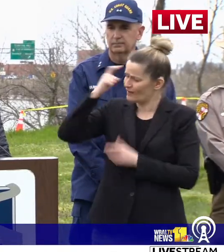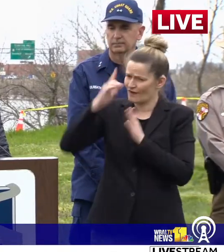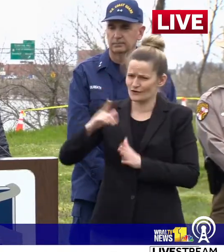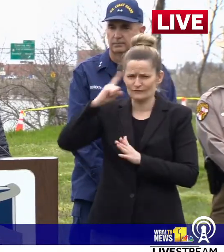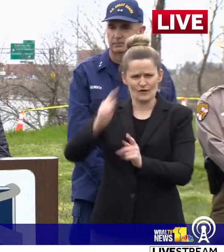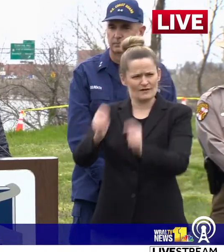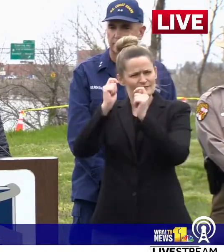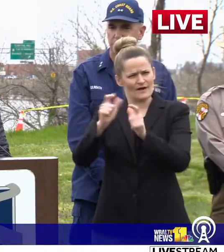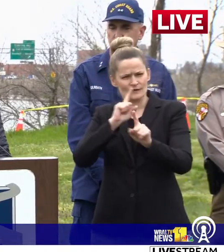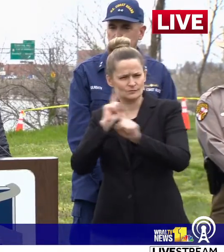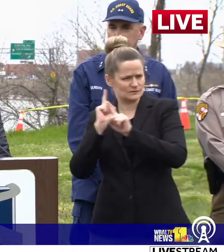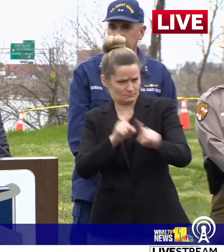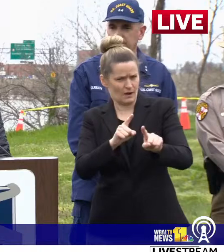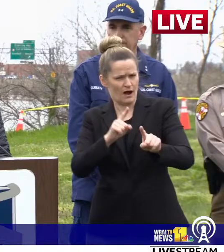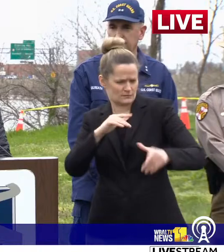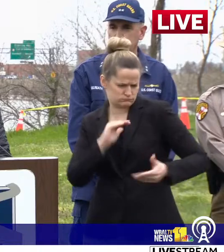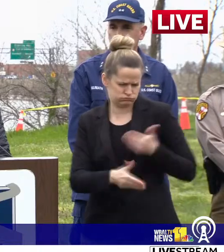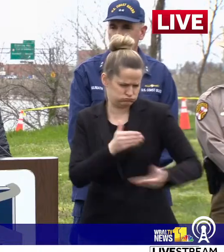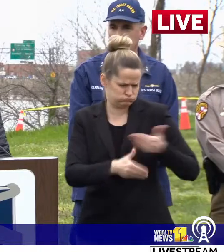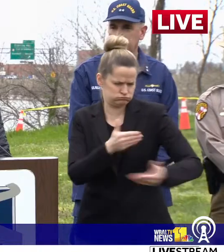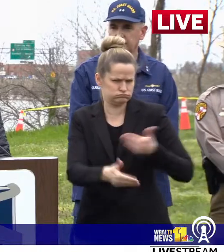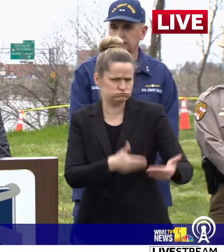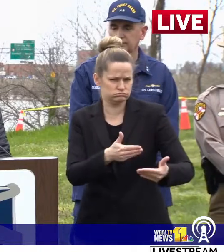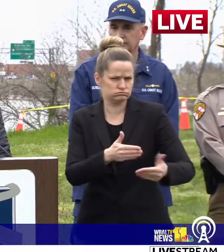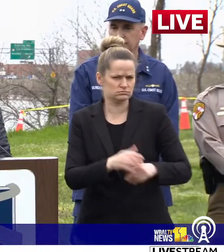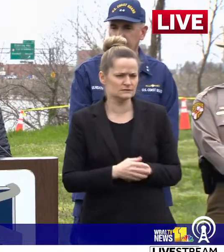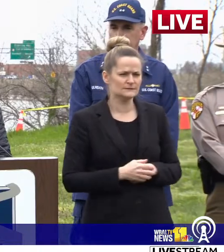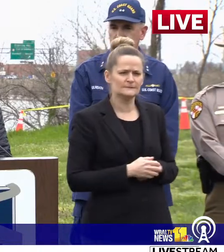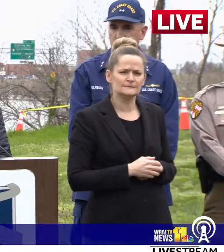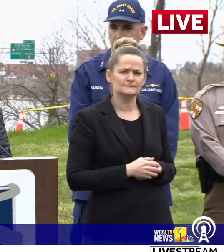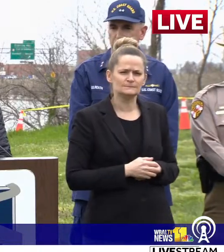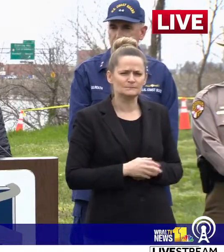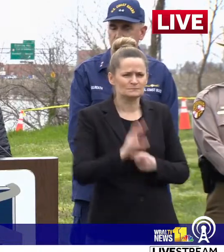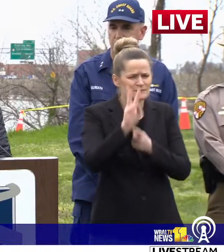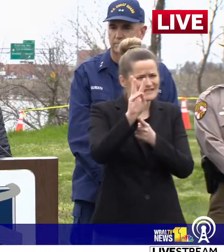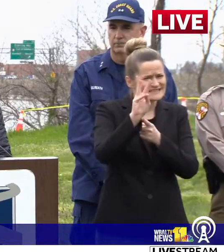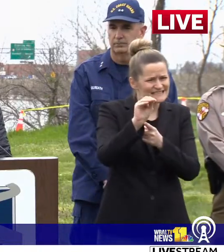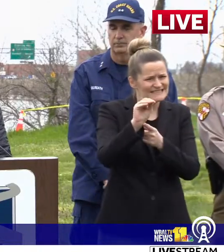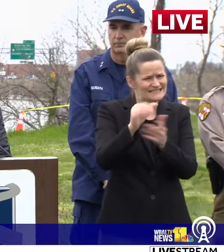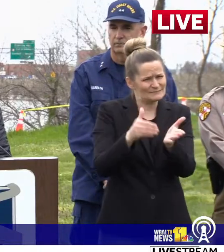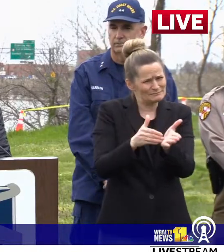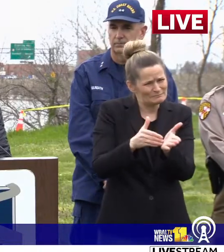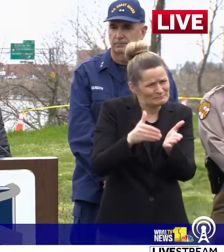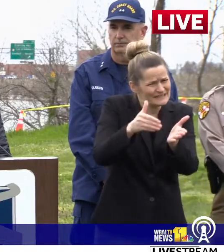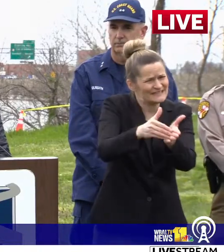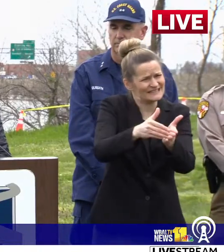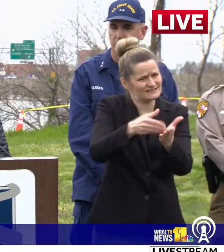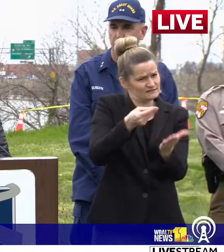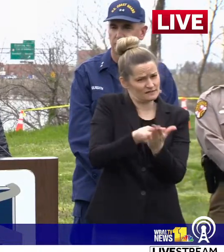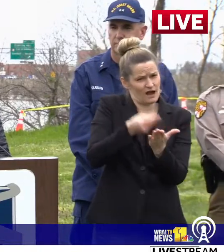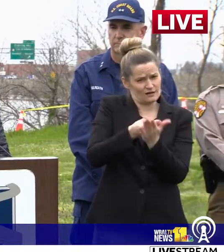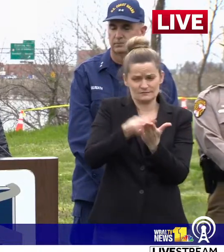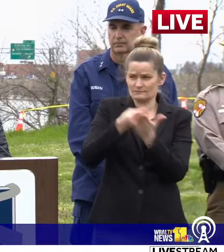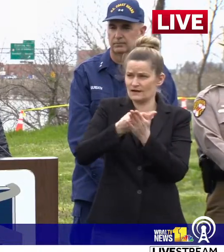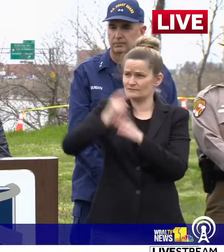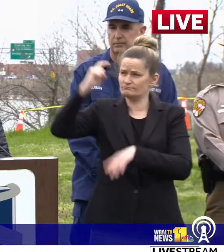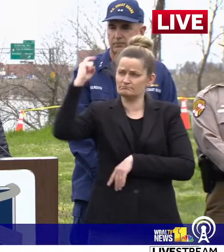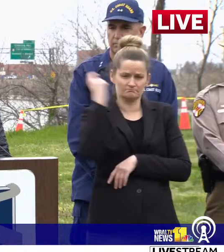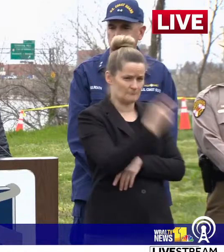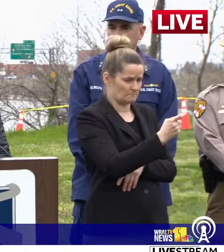Biden and his team for such fast action. $60 million is already being made available on a